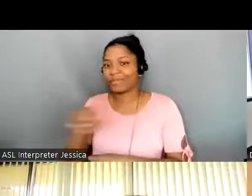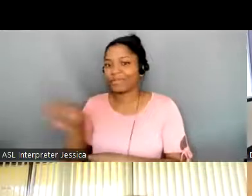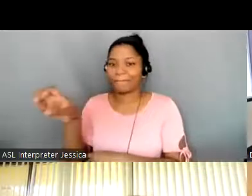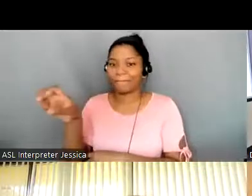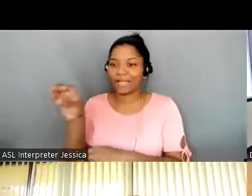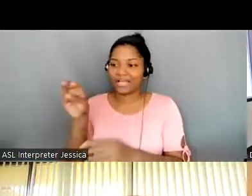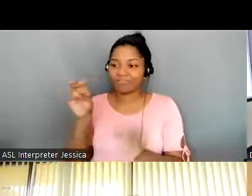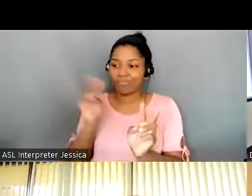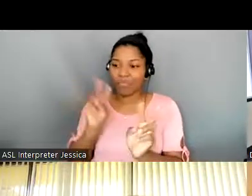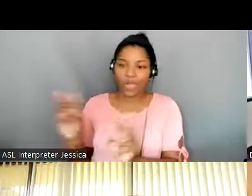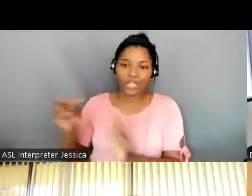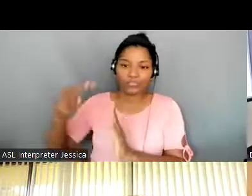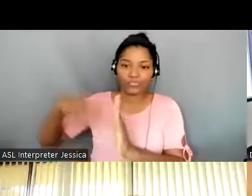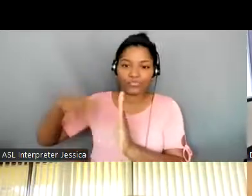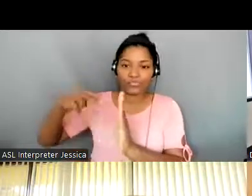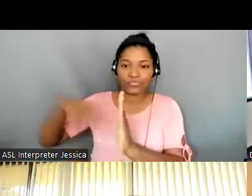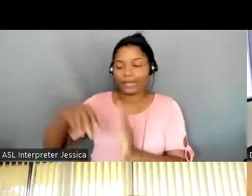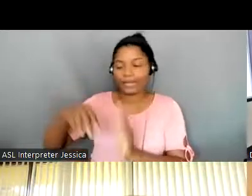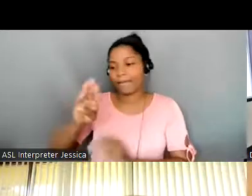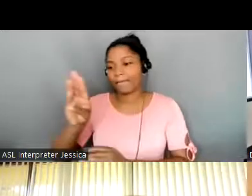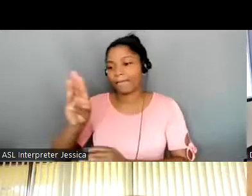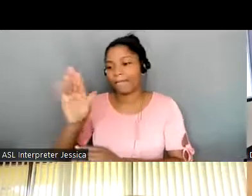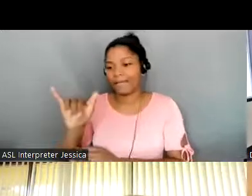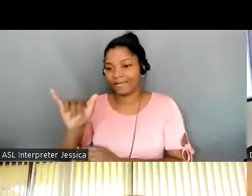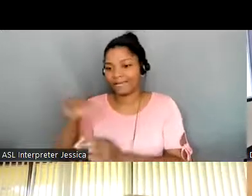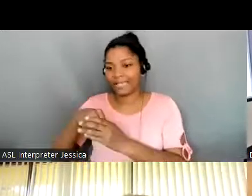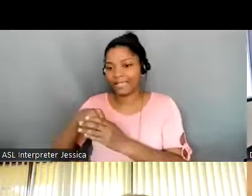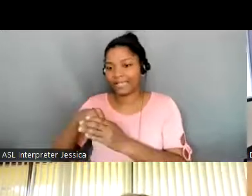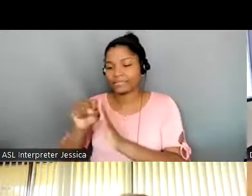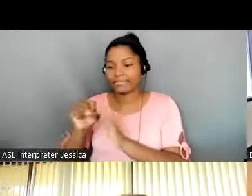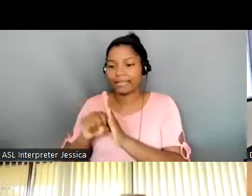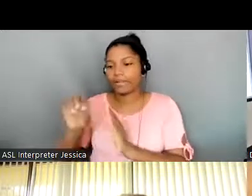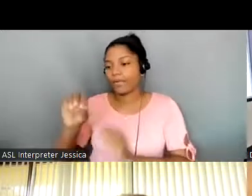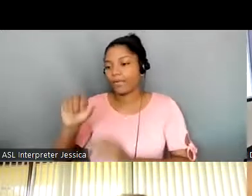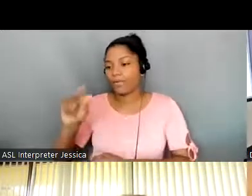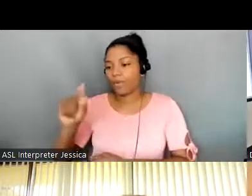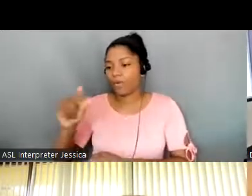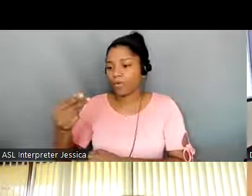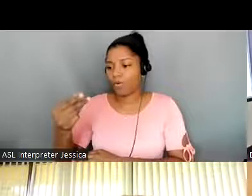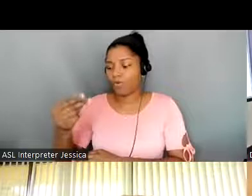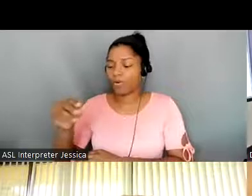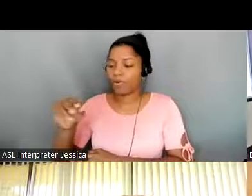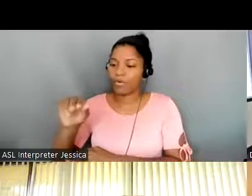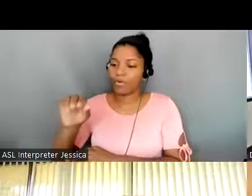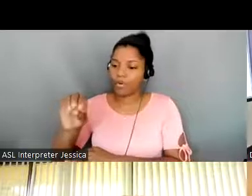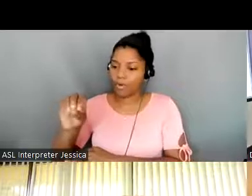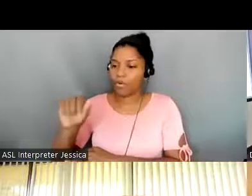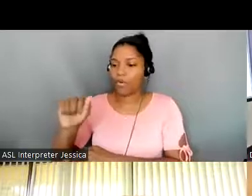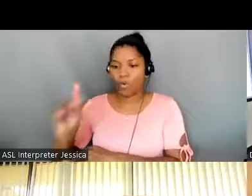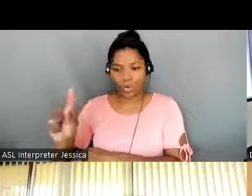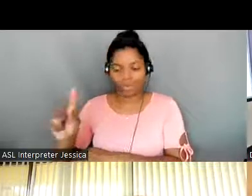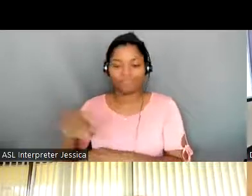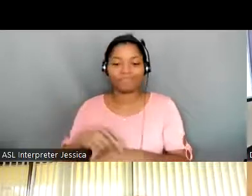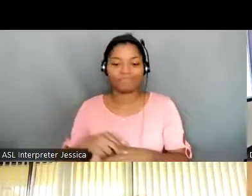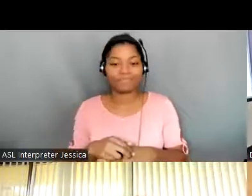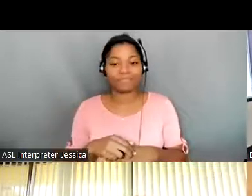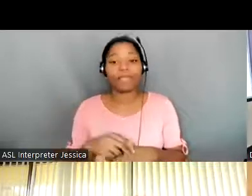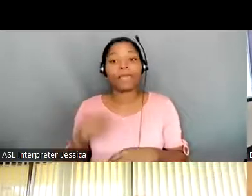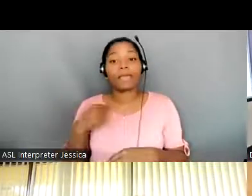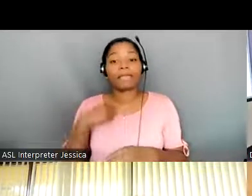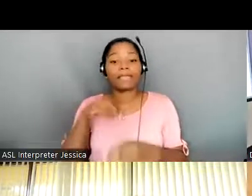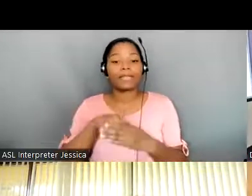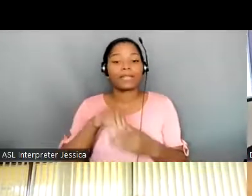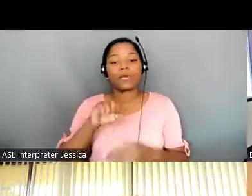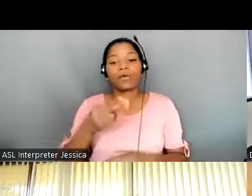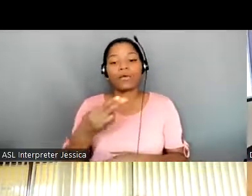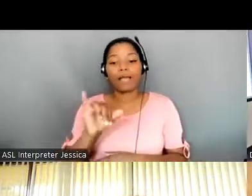Reading Buddies in Oklahoma. So I am a professor of gerontology and social work at Ohio State. And I have been